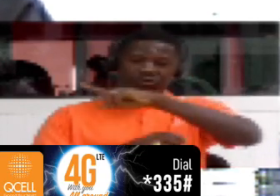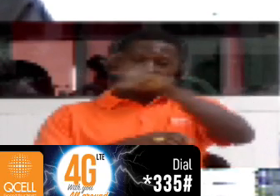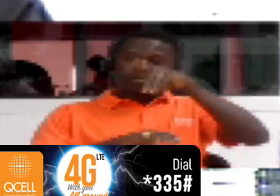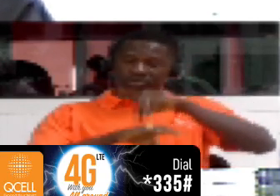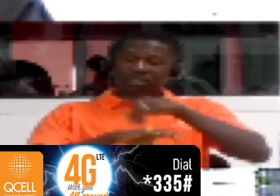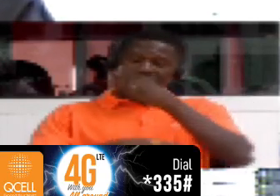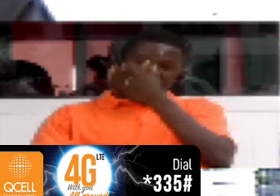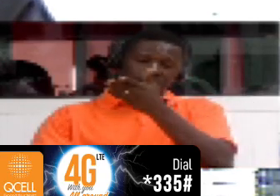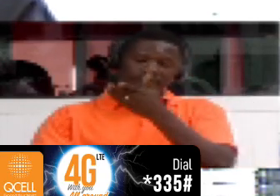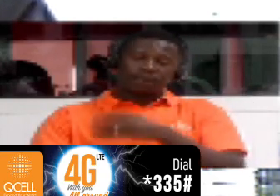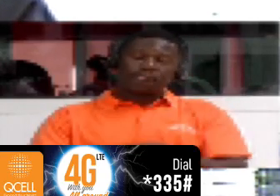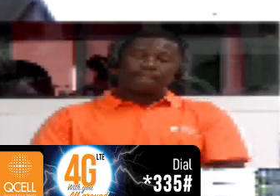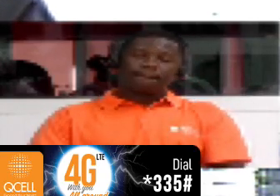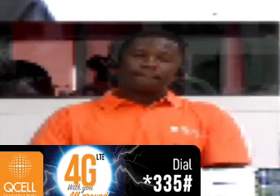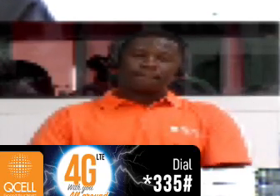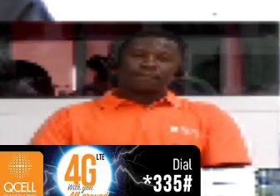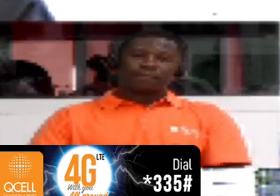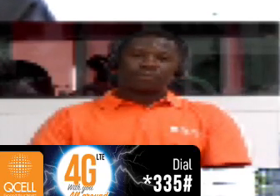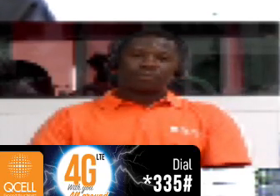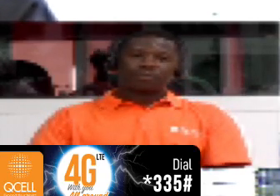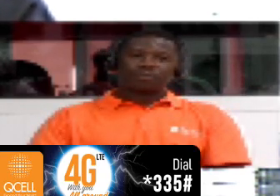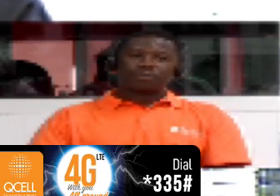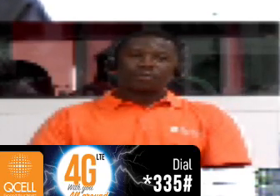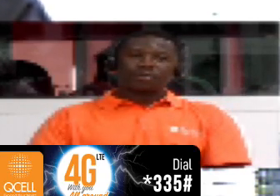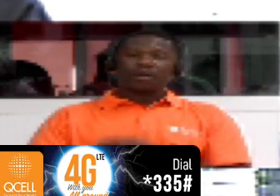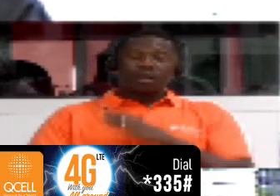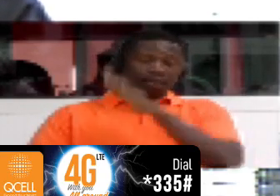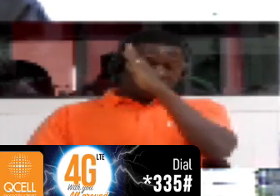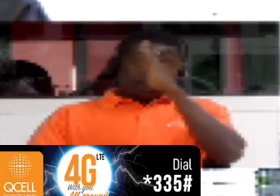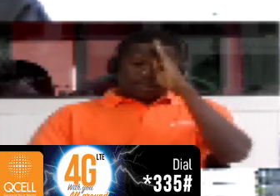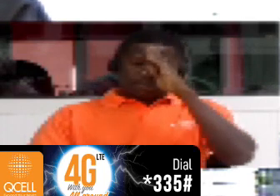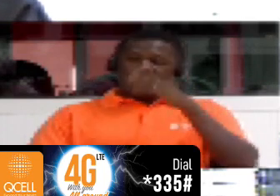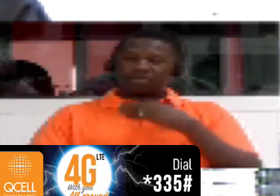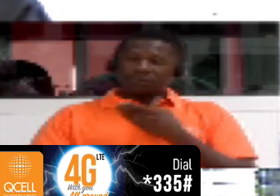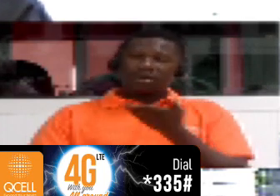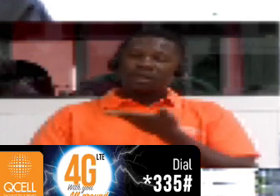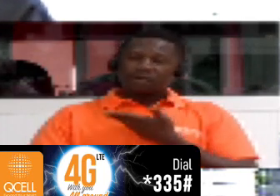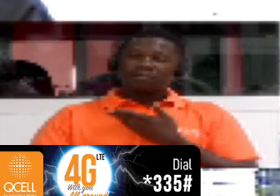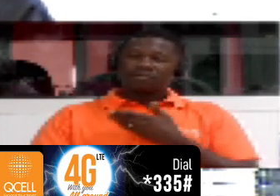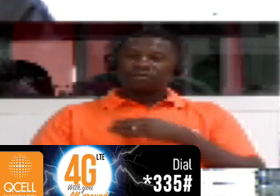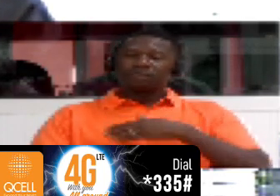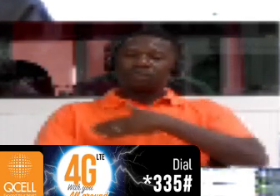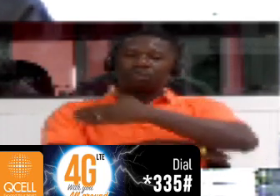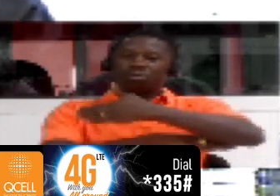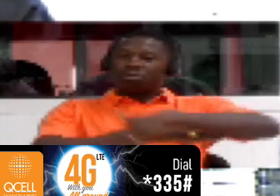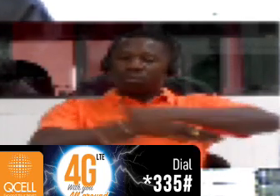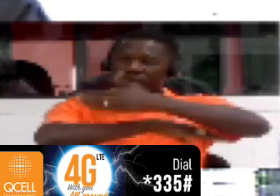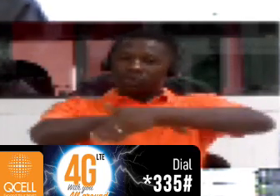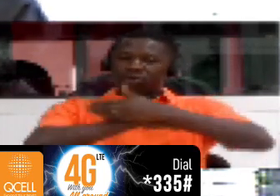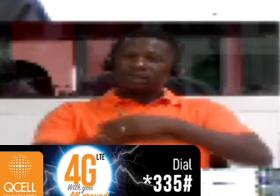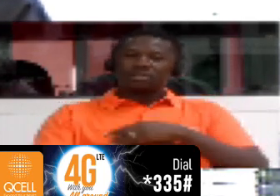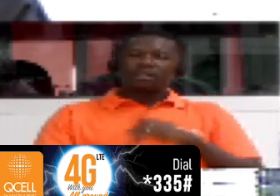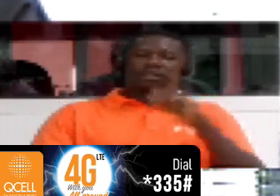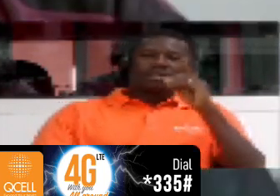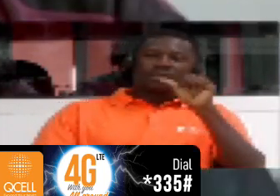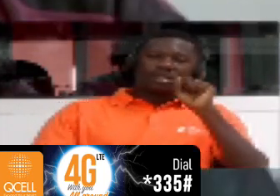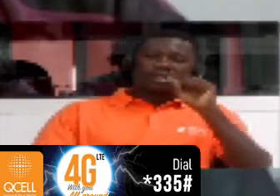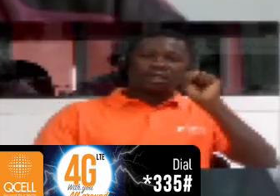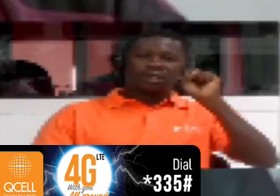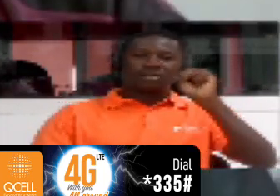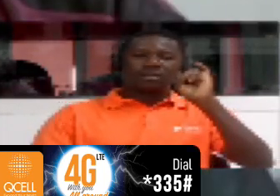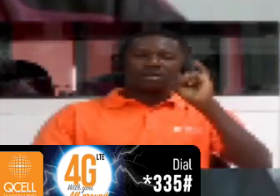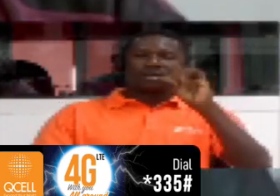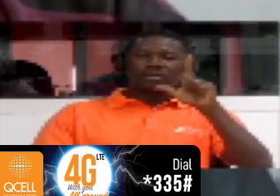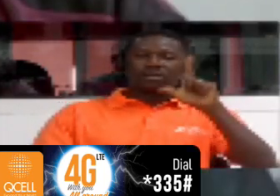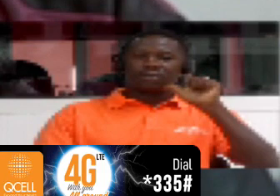the governor's residence. Brikama fanang kata border tol Dasilame Dimbaya aning Manina ba. Brikama, we go